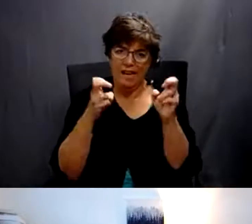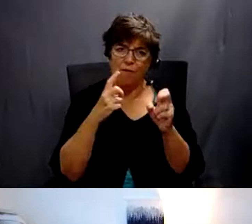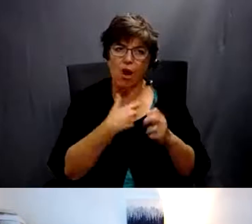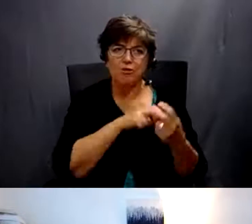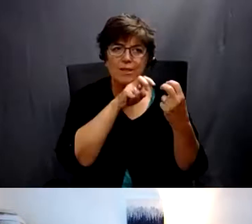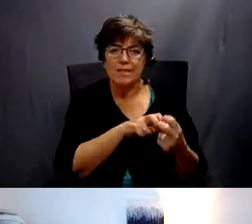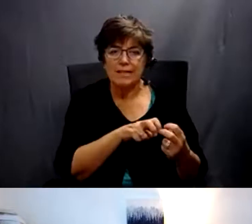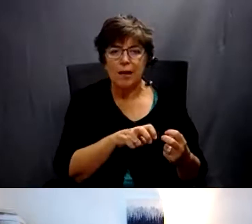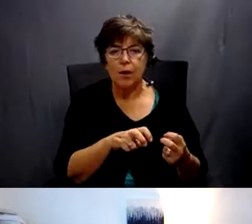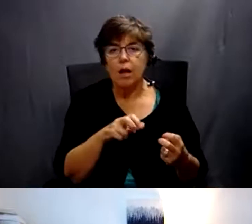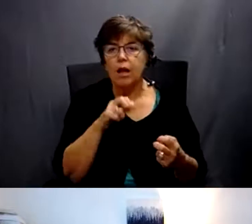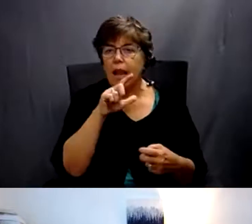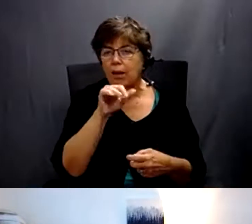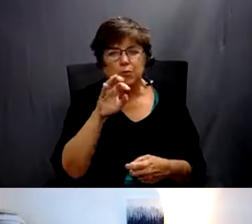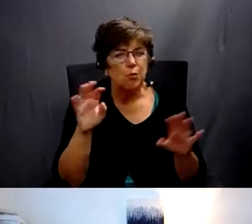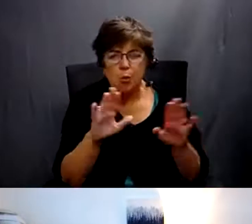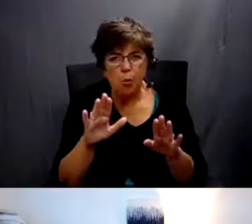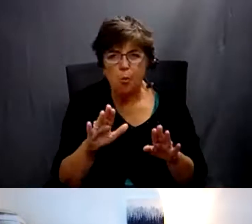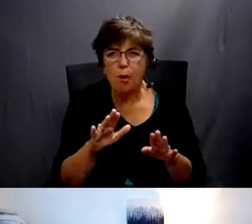not on Zoom, and not,